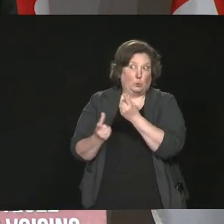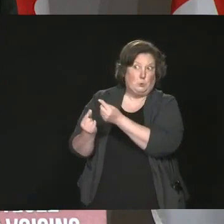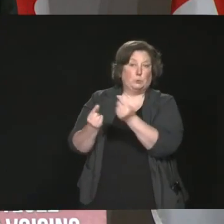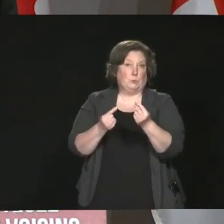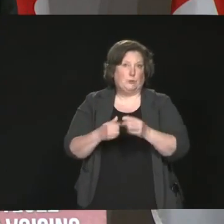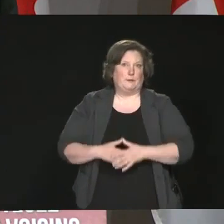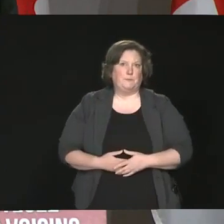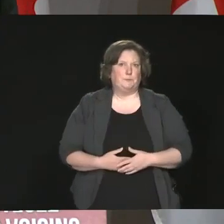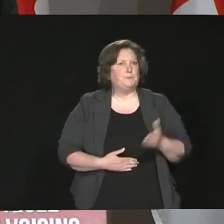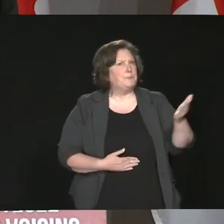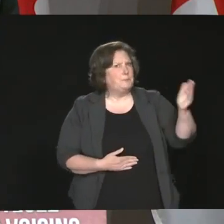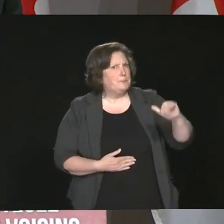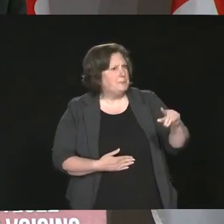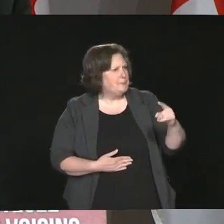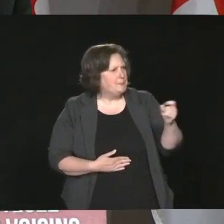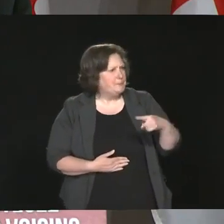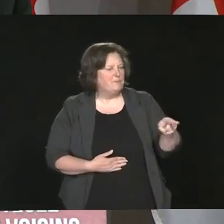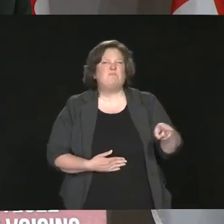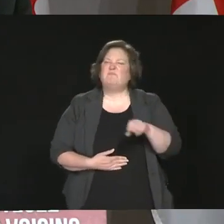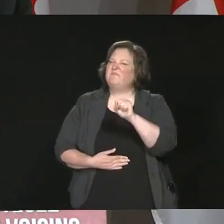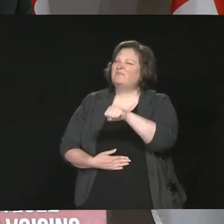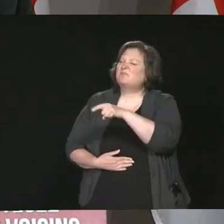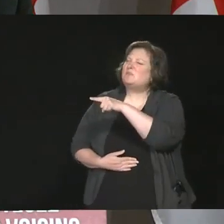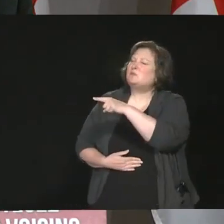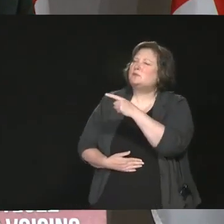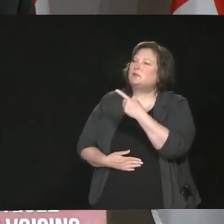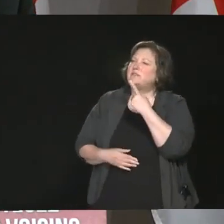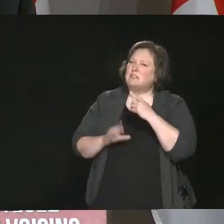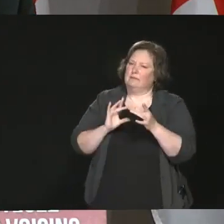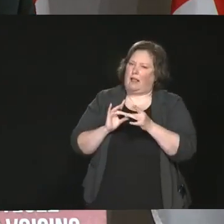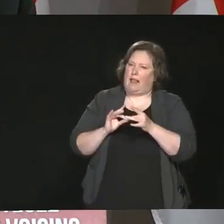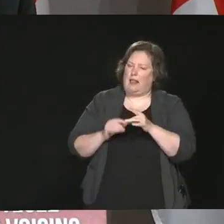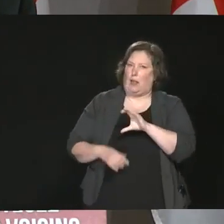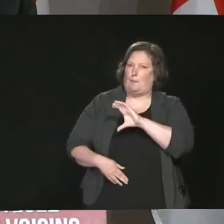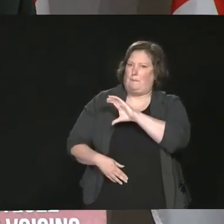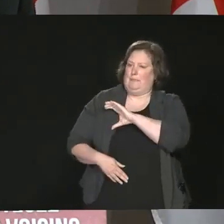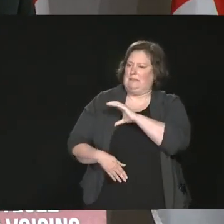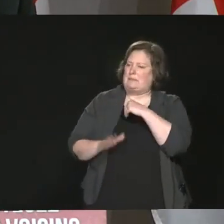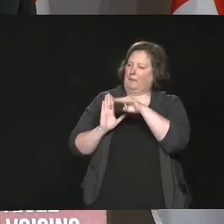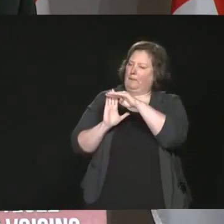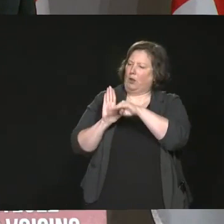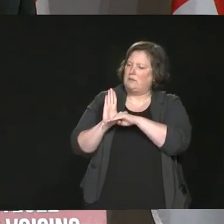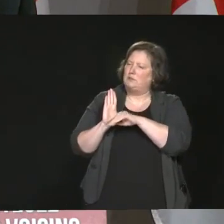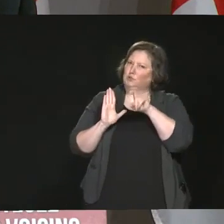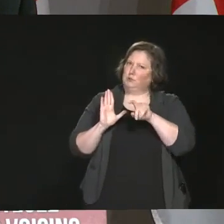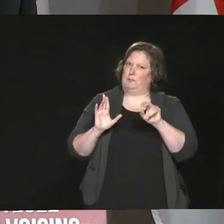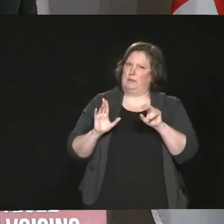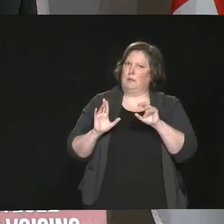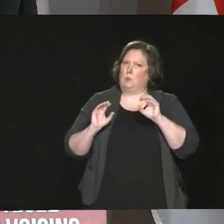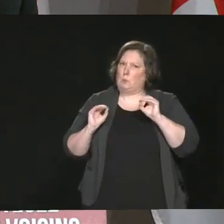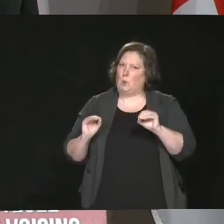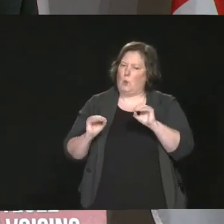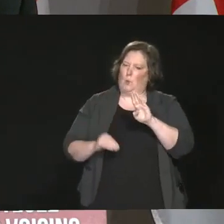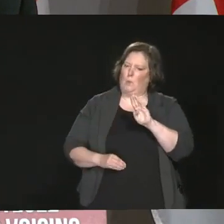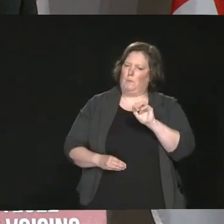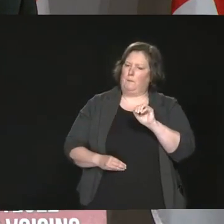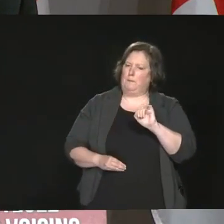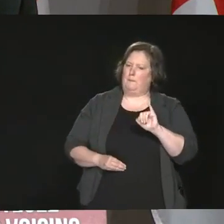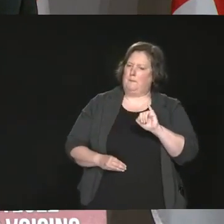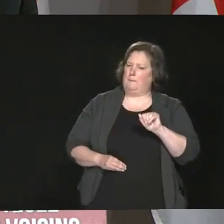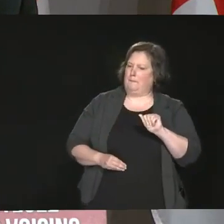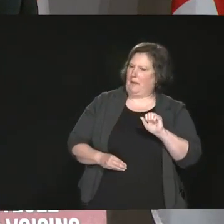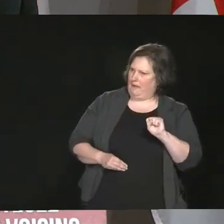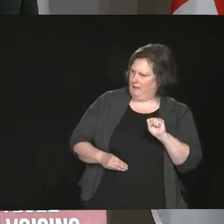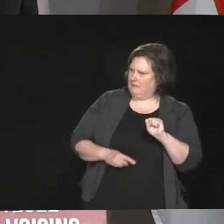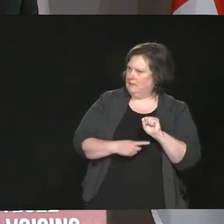minutes ago, you talked about the bias-free policing policy within the RCMP, but in the last couple of days, we've seen recent